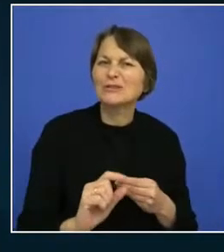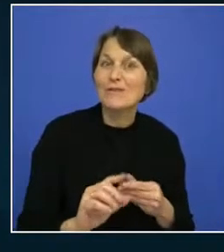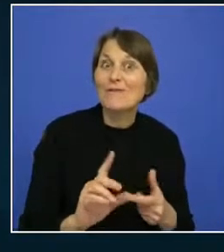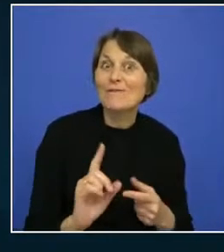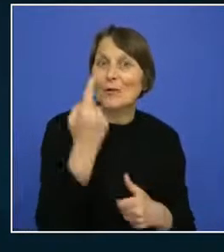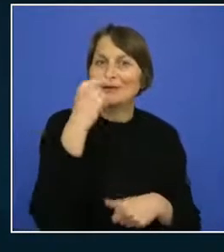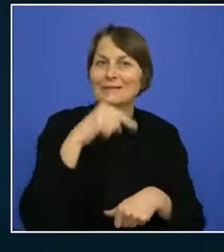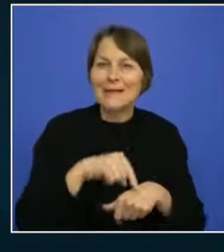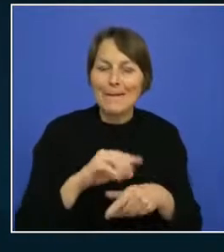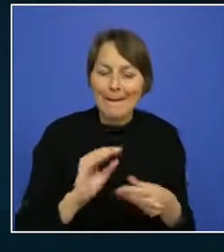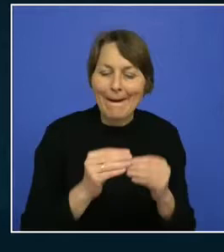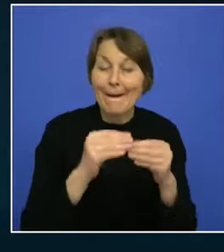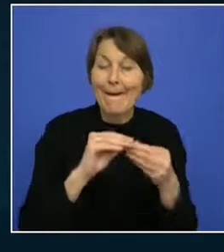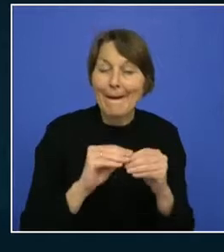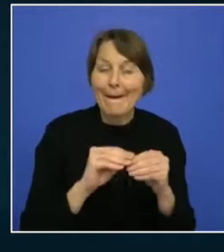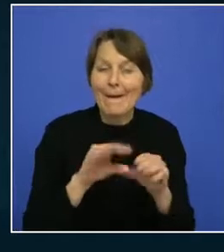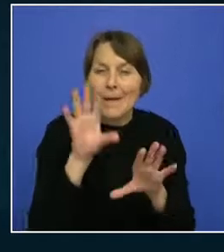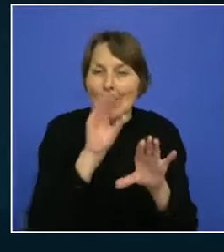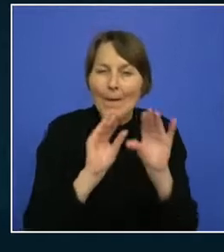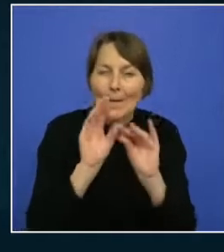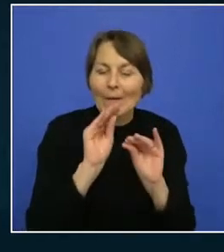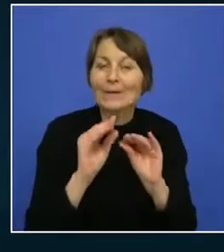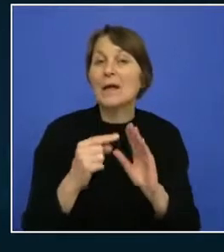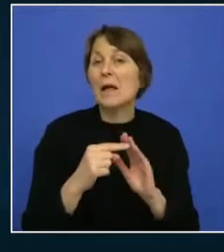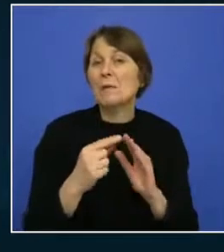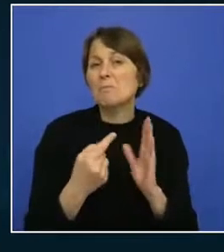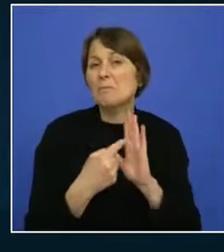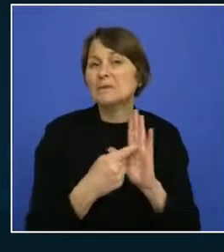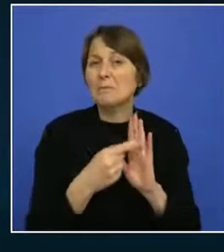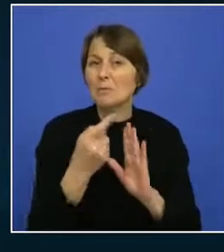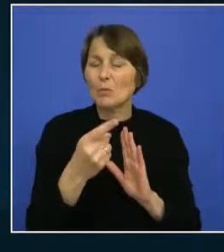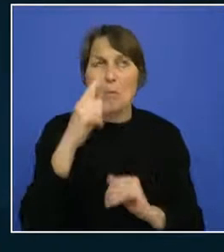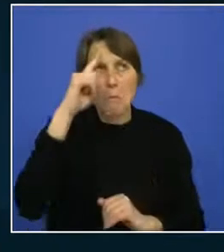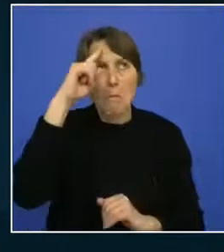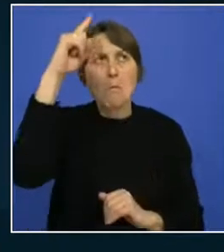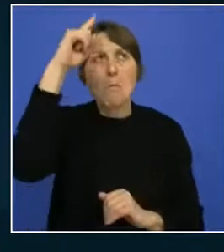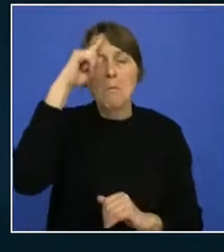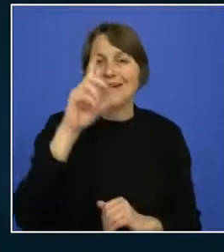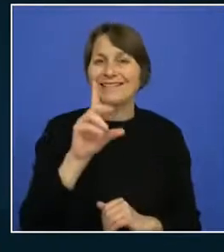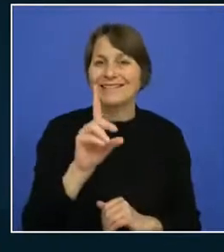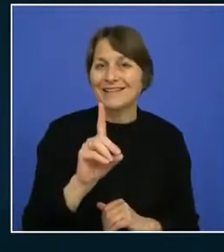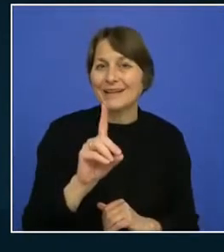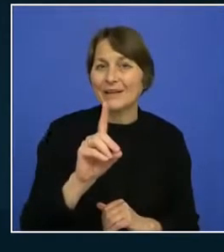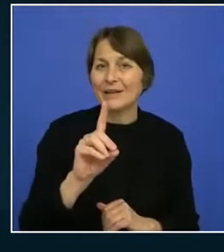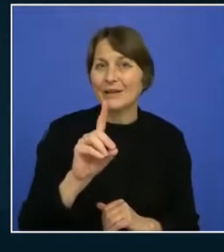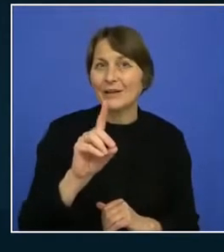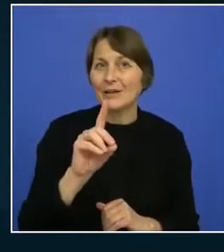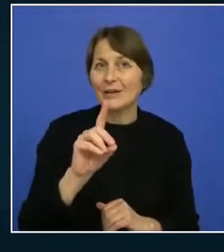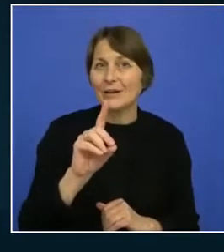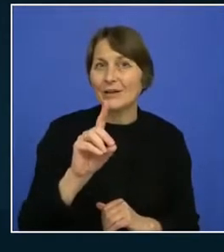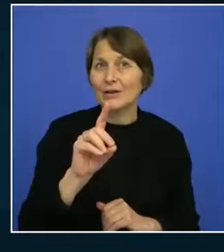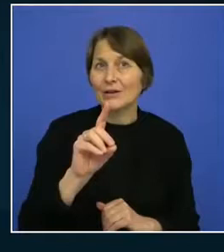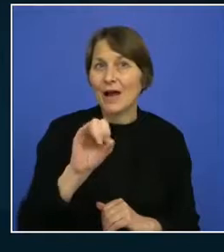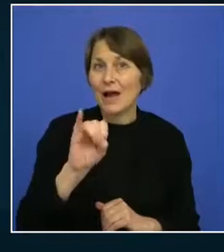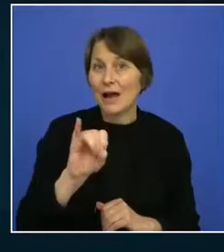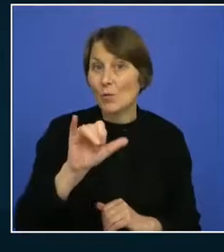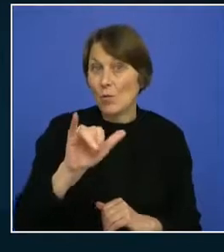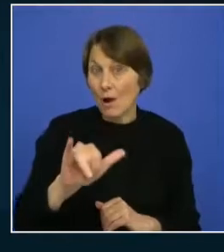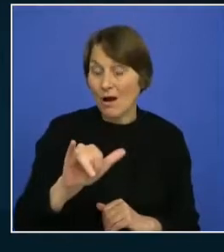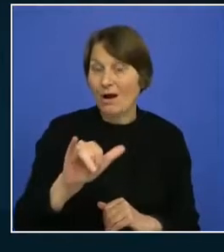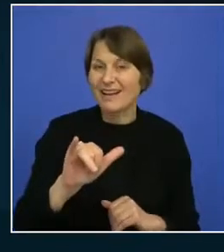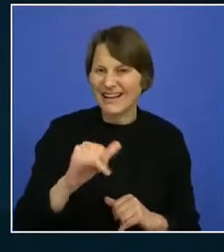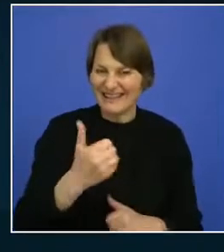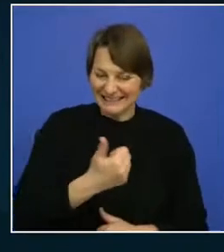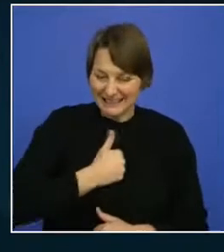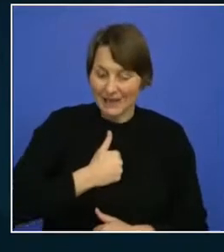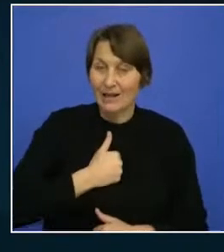nice UI on top of it. You want to just connect a device. There's much less, and it opens the door for many, many more people to either get involved